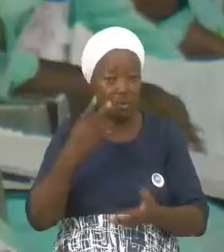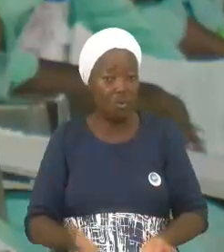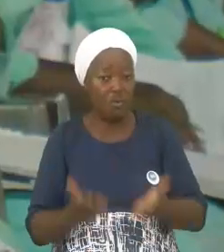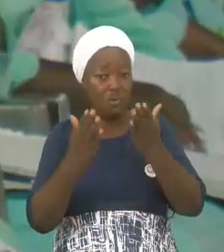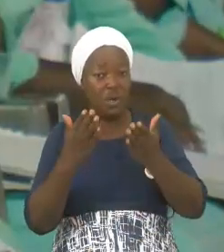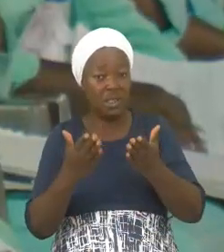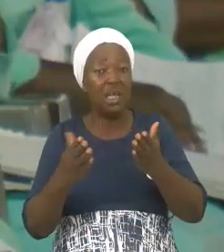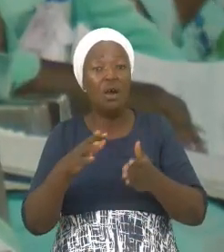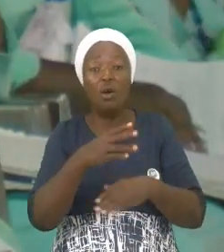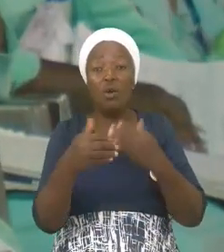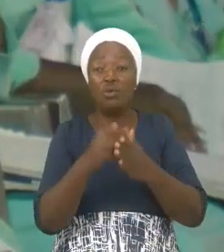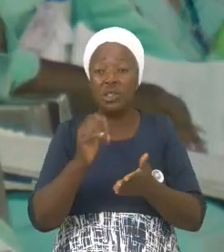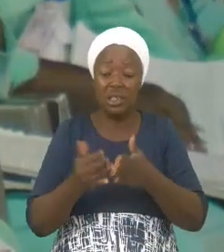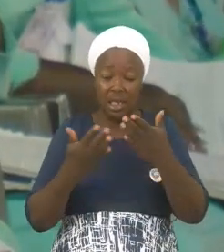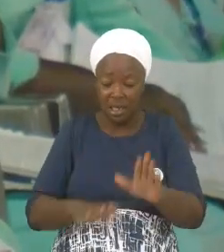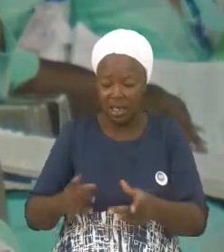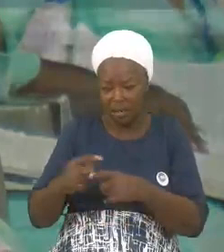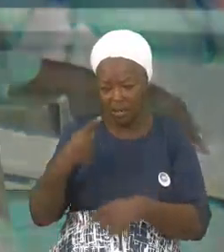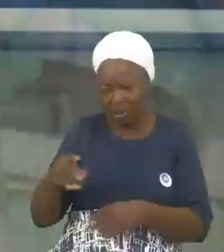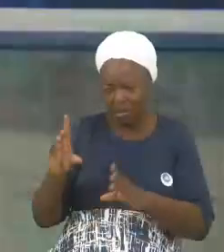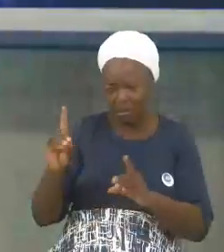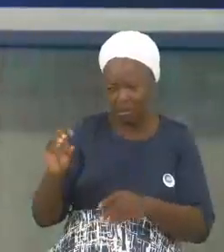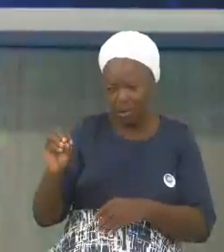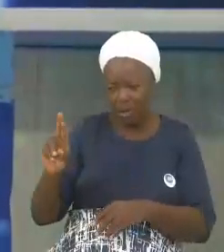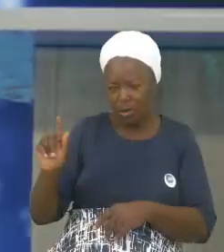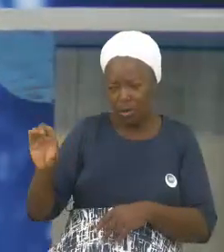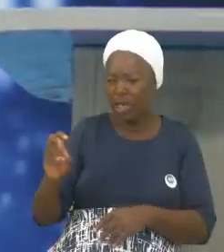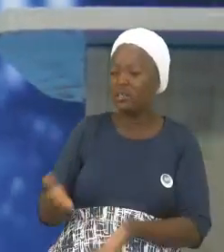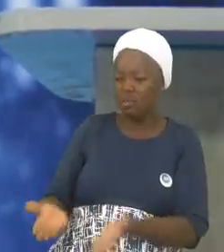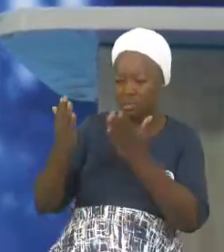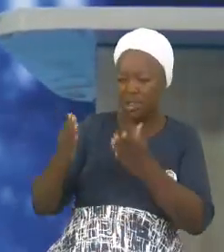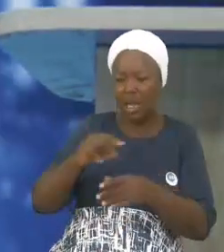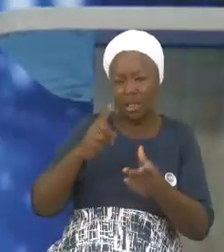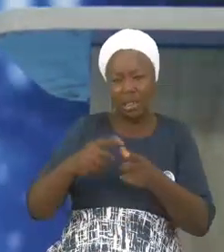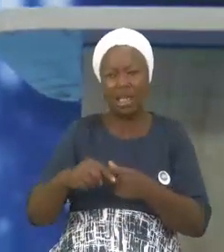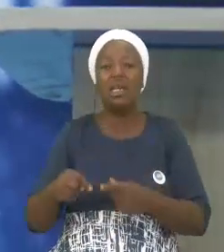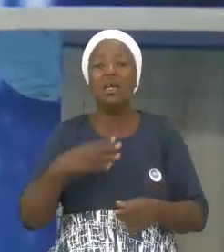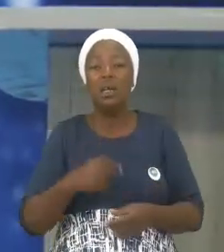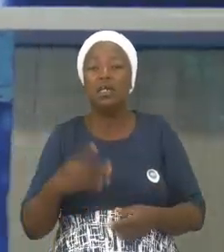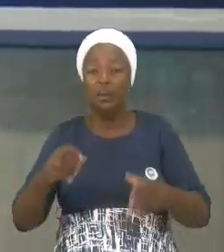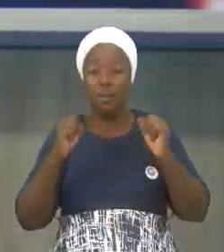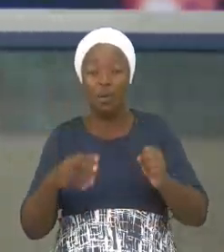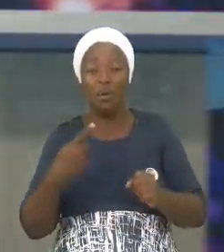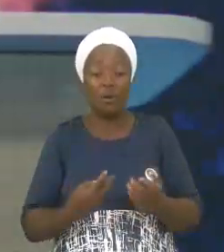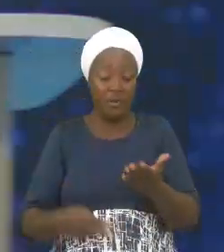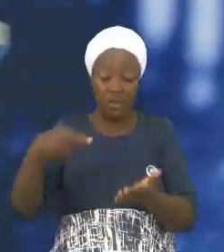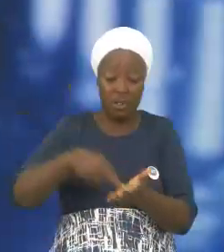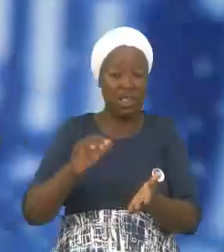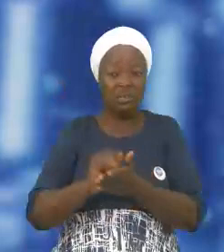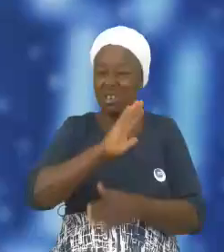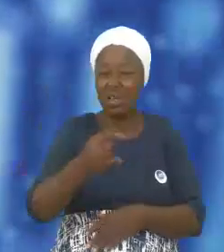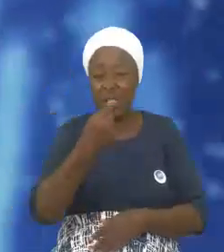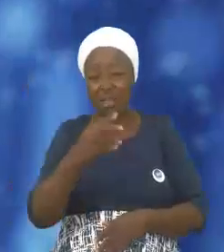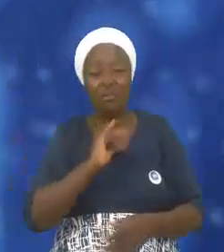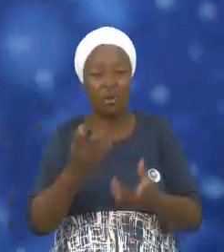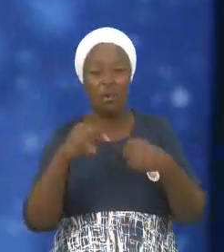say, Dorcas, rise up. And the power of resurrection that you have never tasted will come